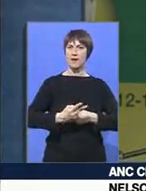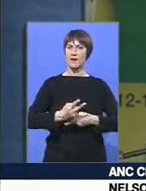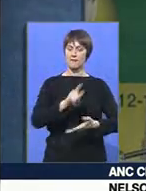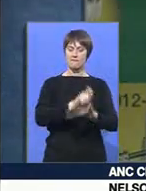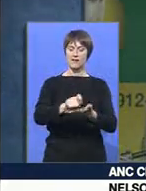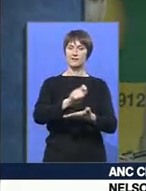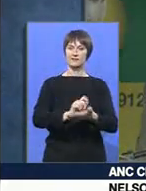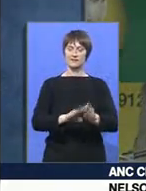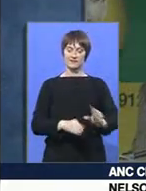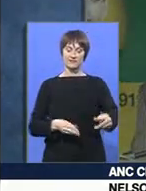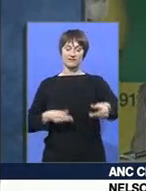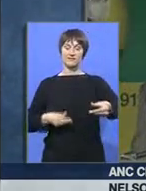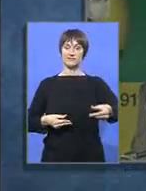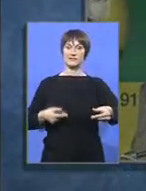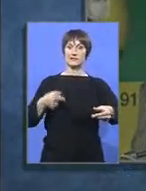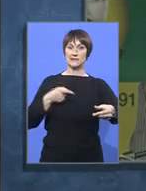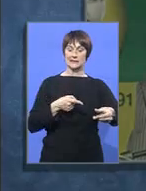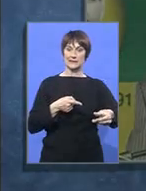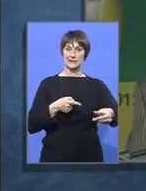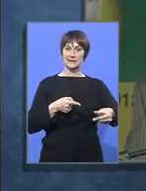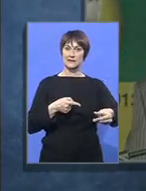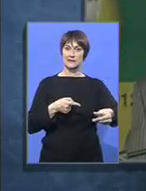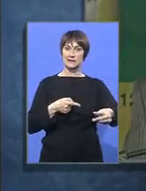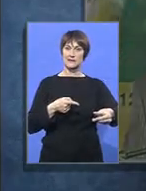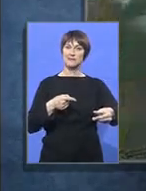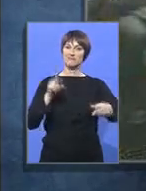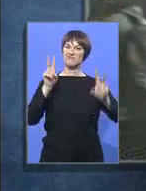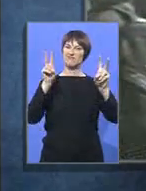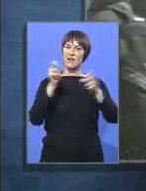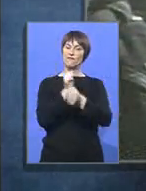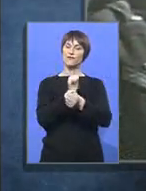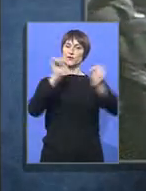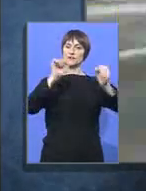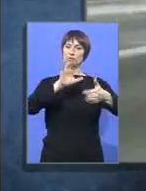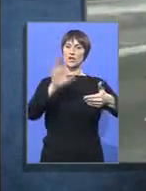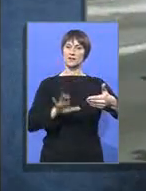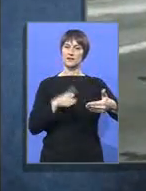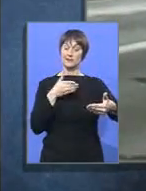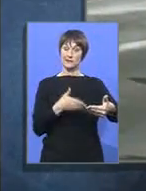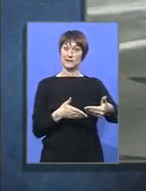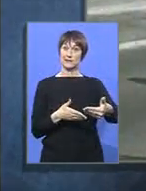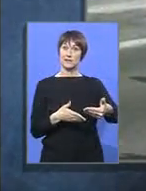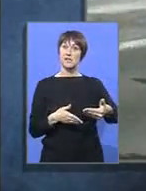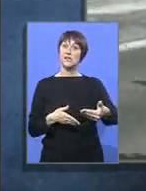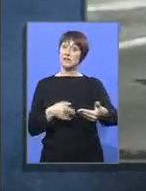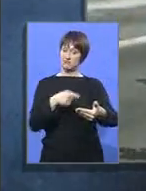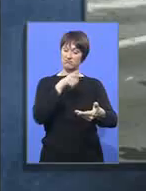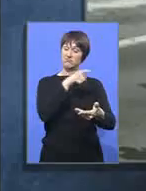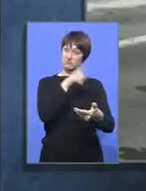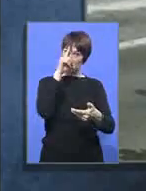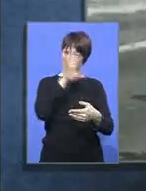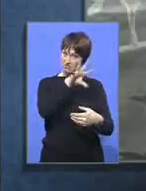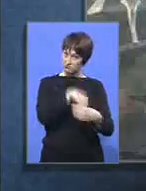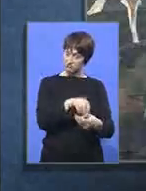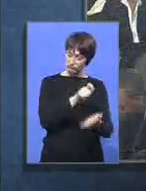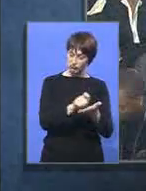drafting and adoption of the Freedom Charter by the Congress of the People